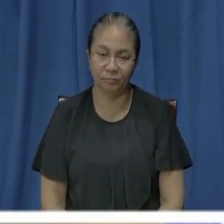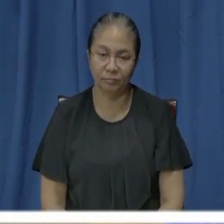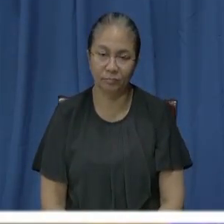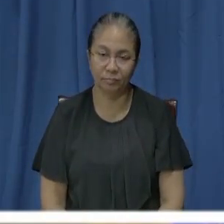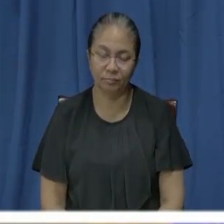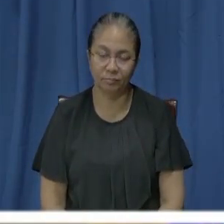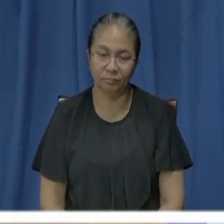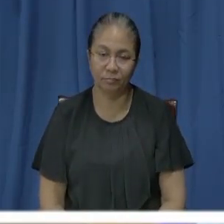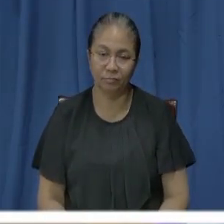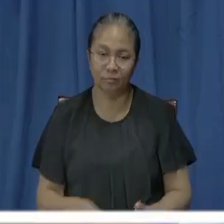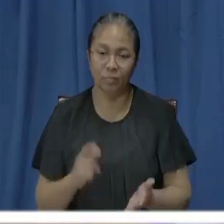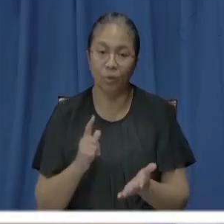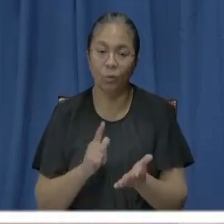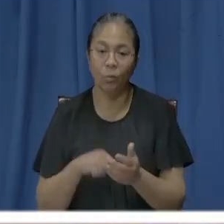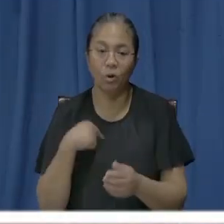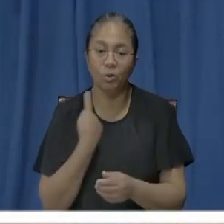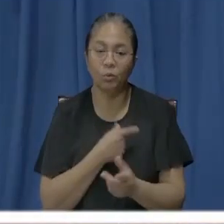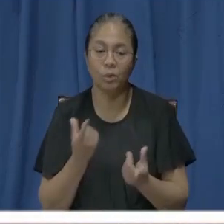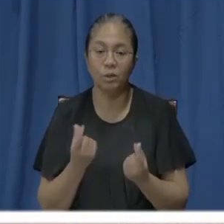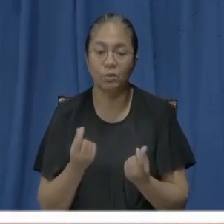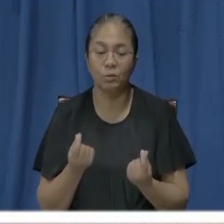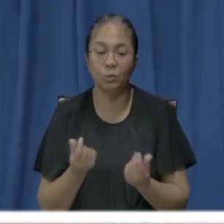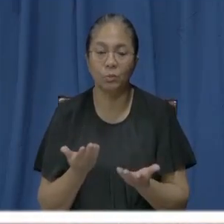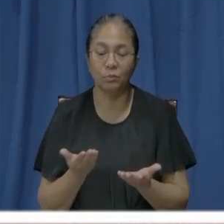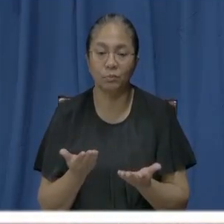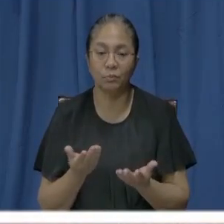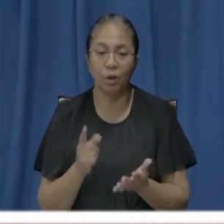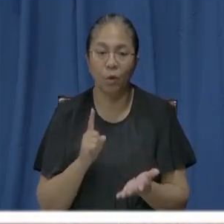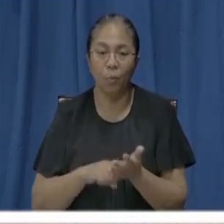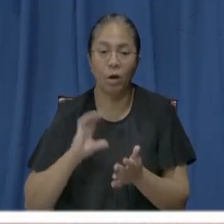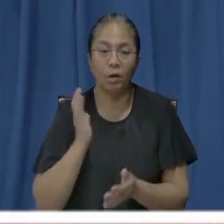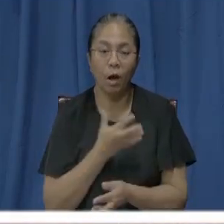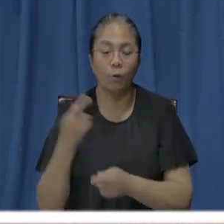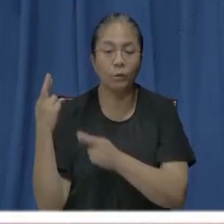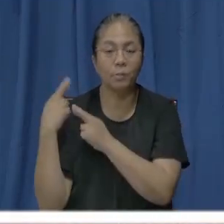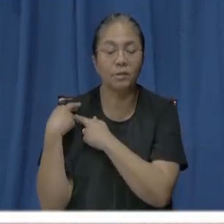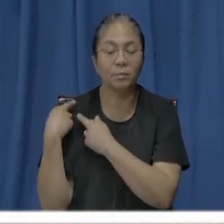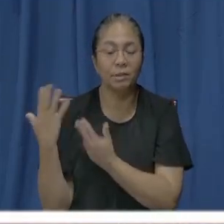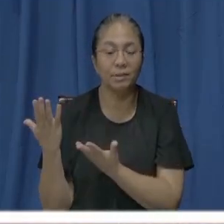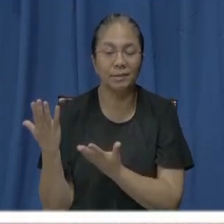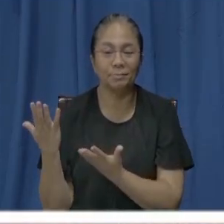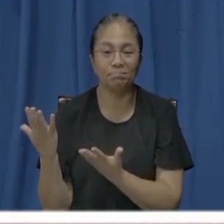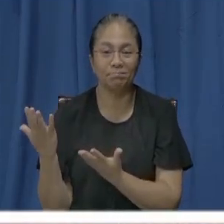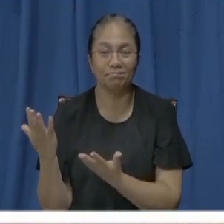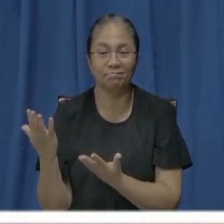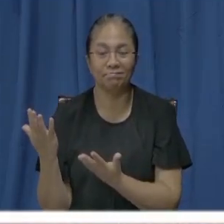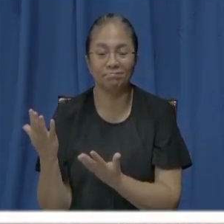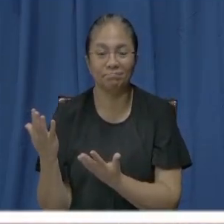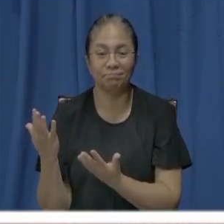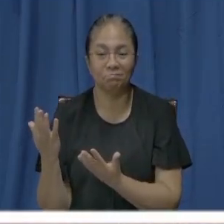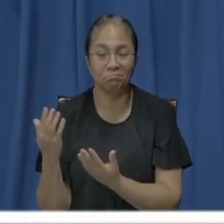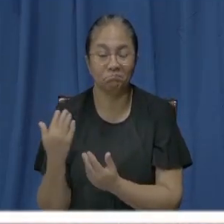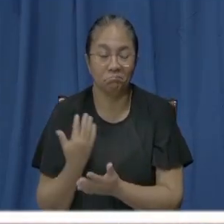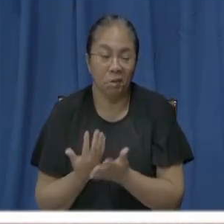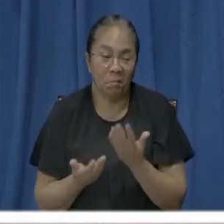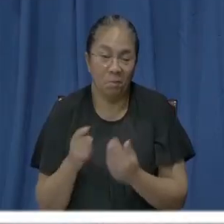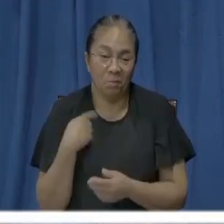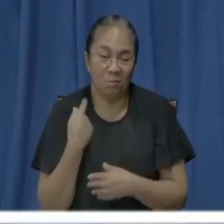What's the role of the Christian? But you see, we'll be nervous to say,